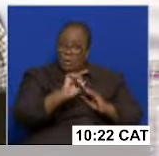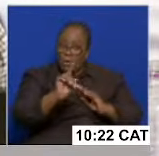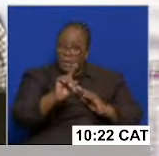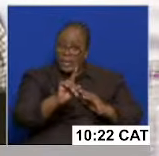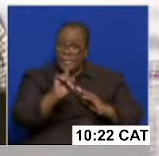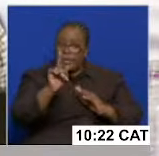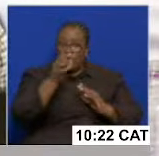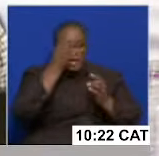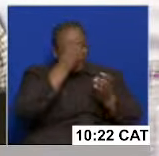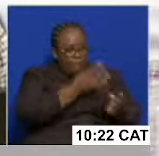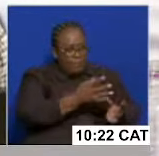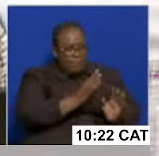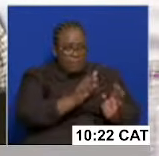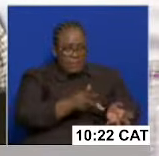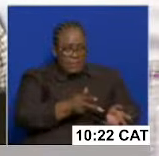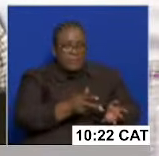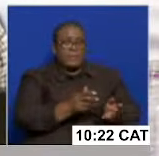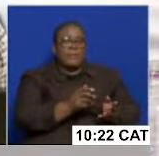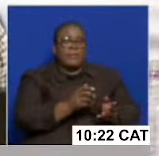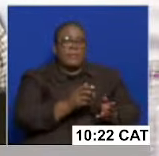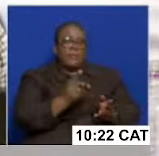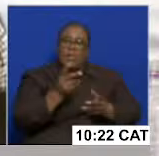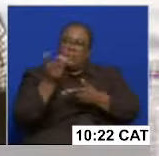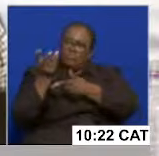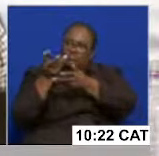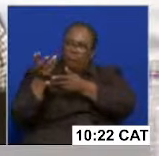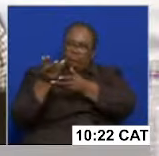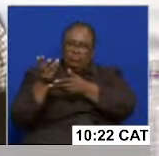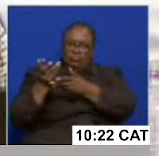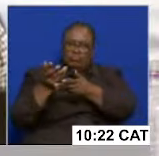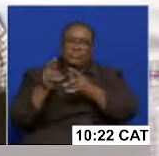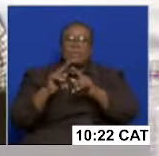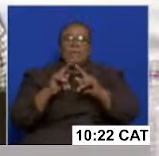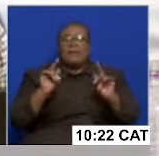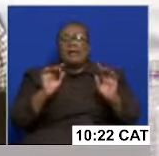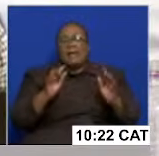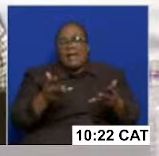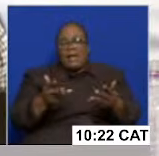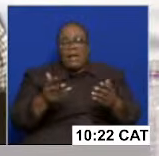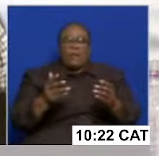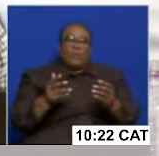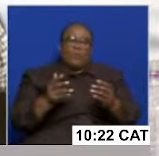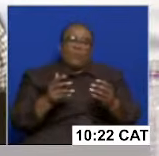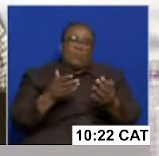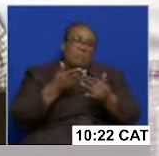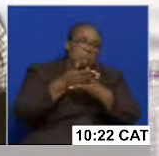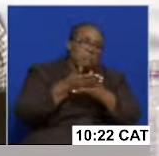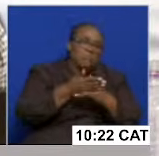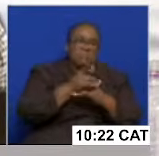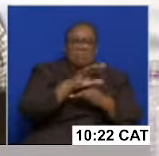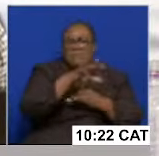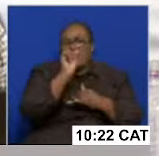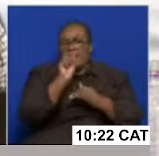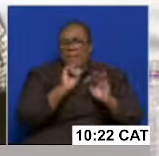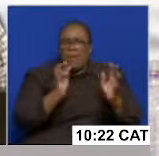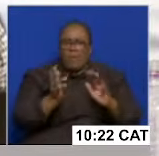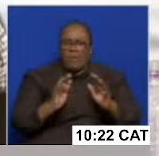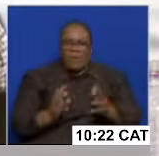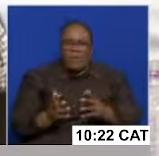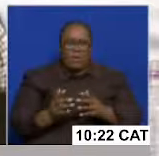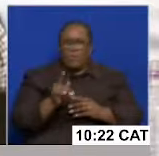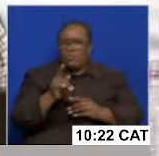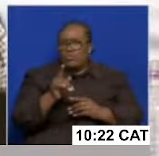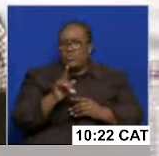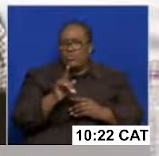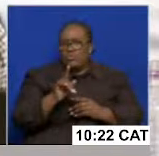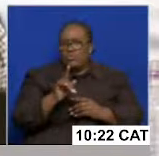the informer, but the how, the manner in which the stones were to be taken, am I correct in